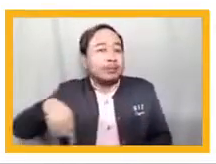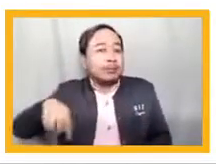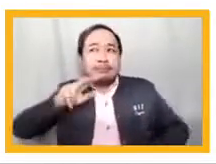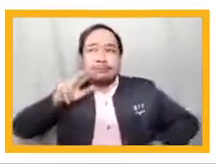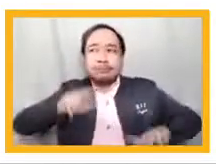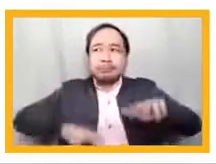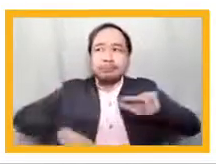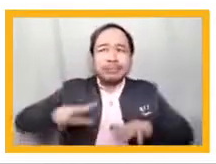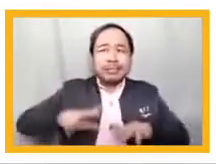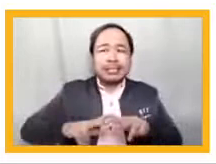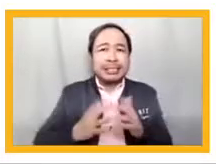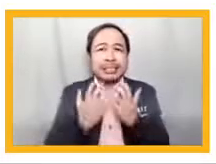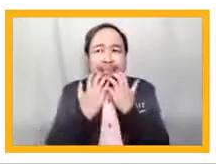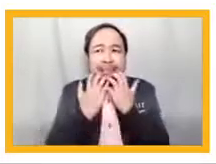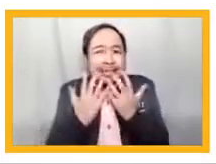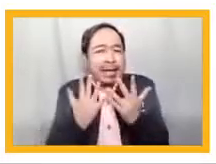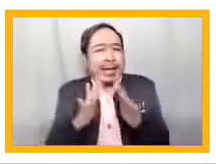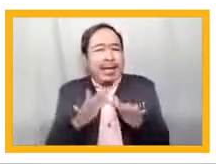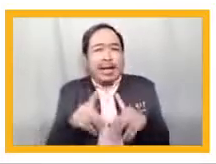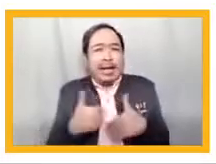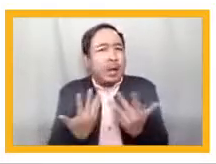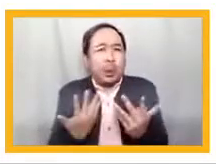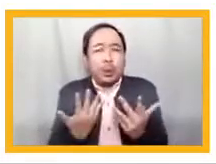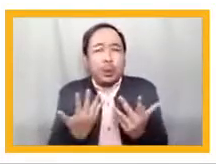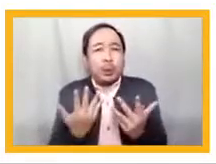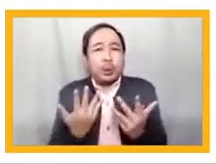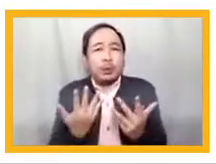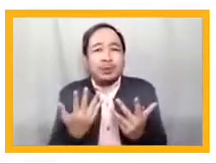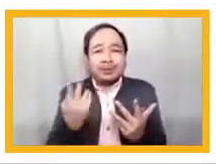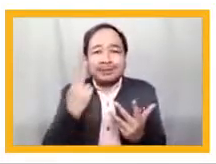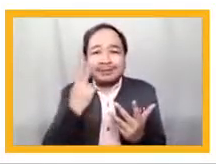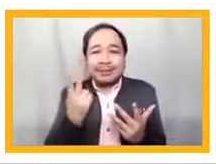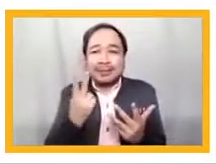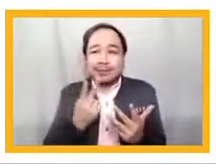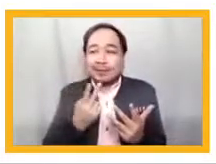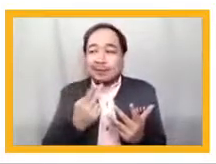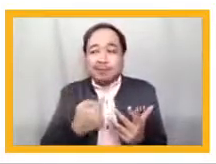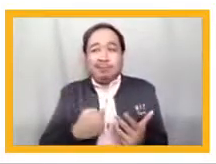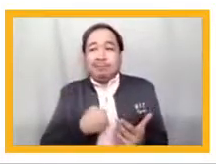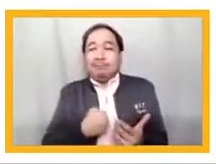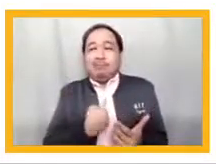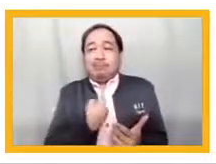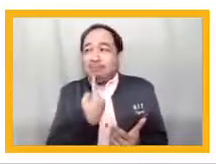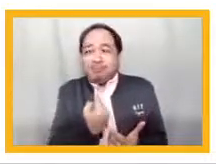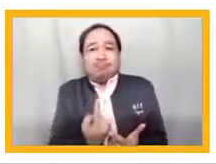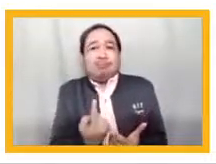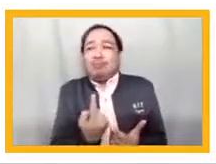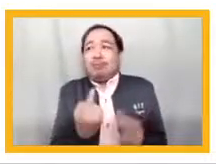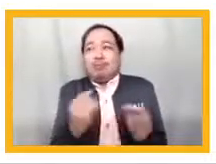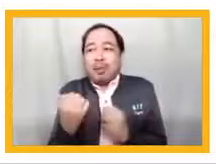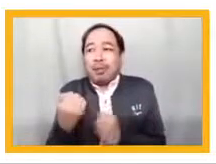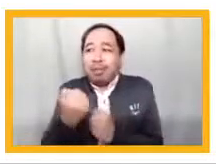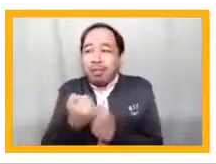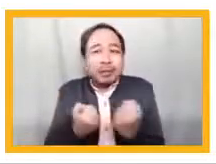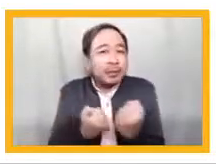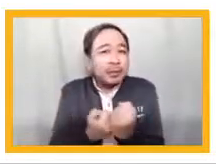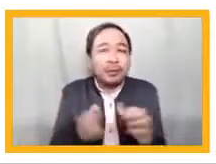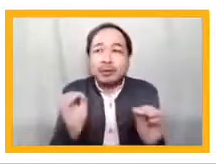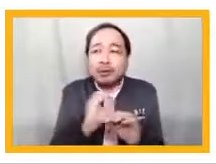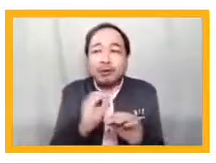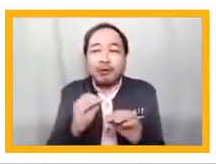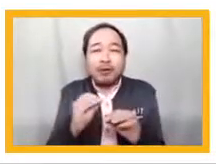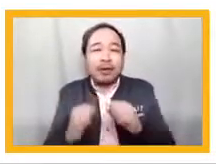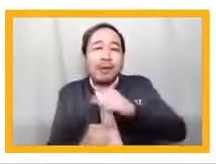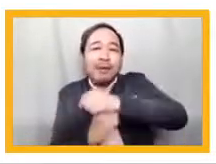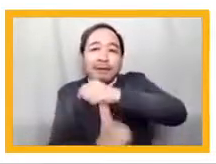hesitant if we are walking on our own without any legal standing, without any policy supporting